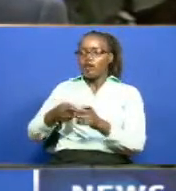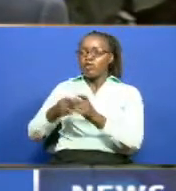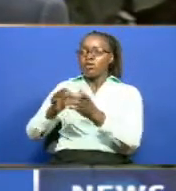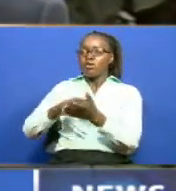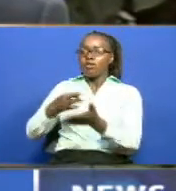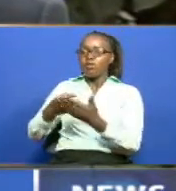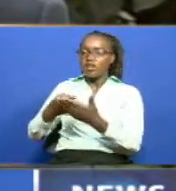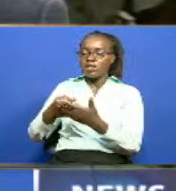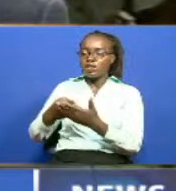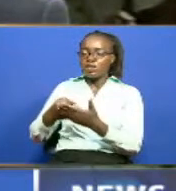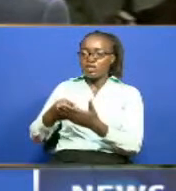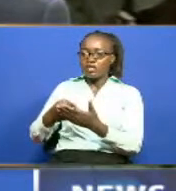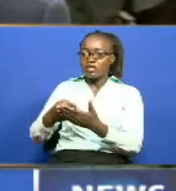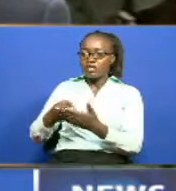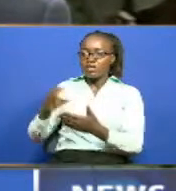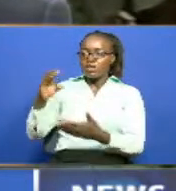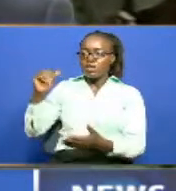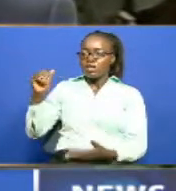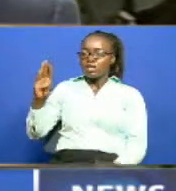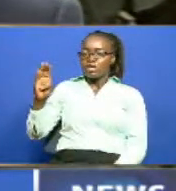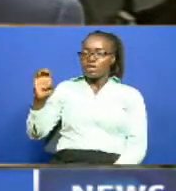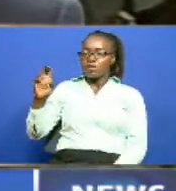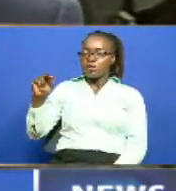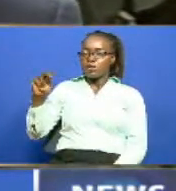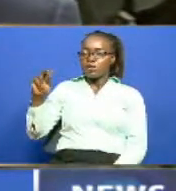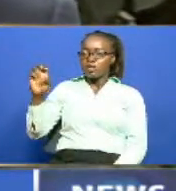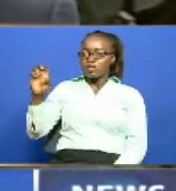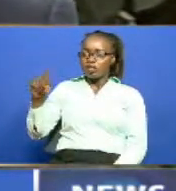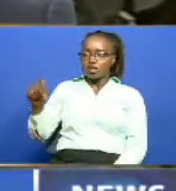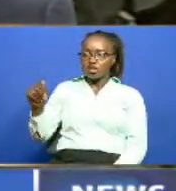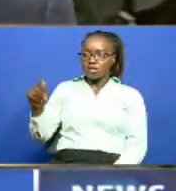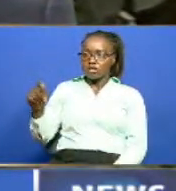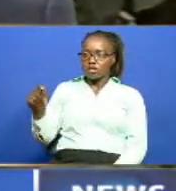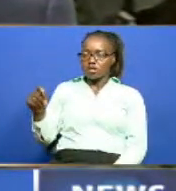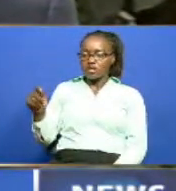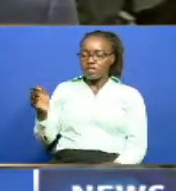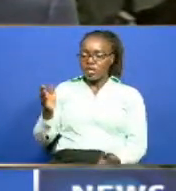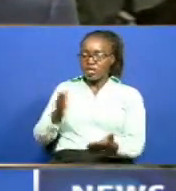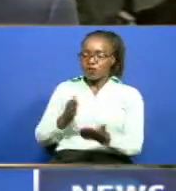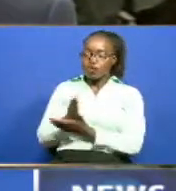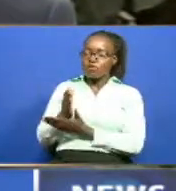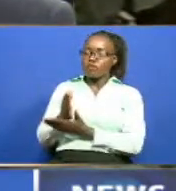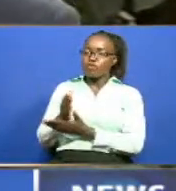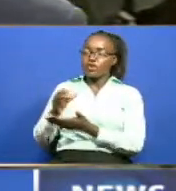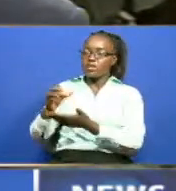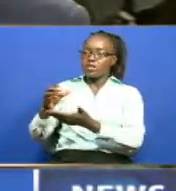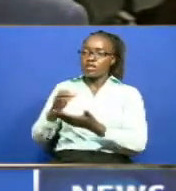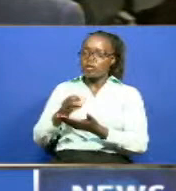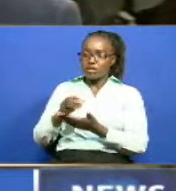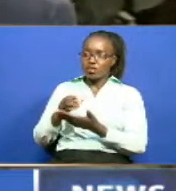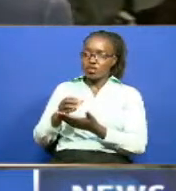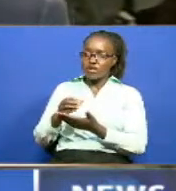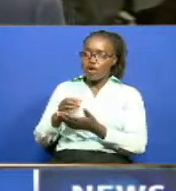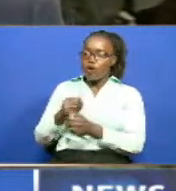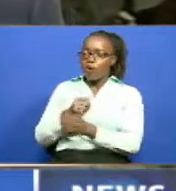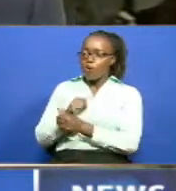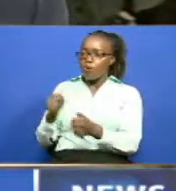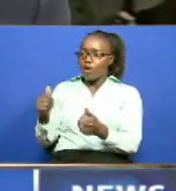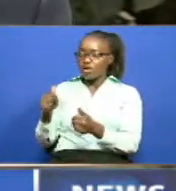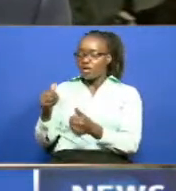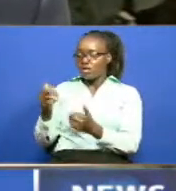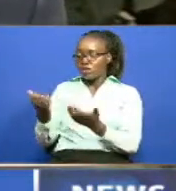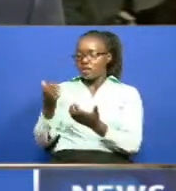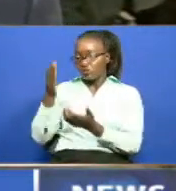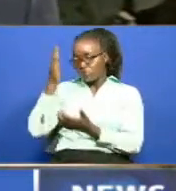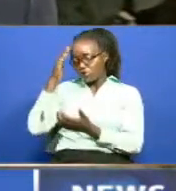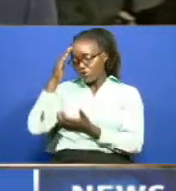cabinet approved something last week around that, a credit guarantee scheme. But it's training as well, because they need to know,